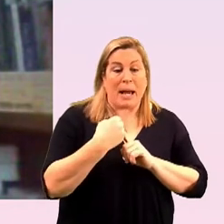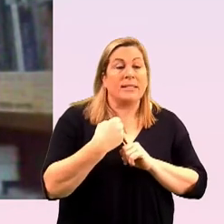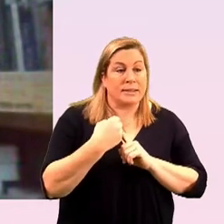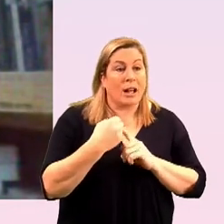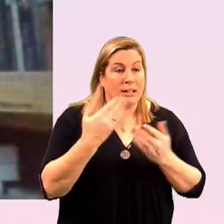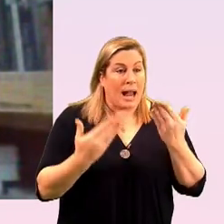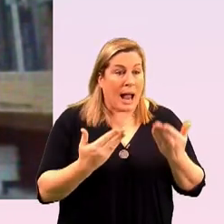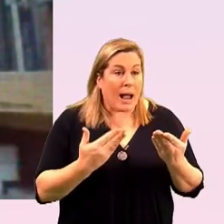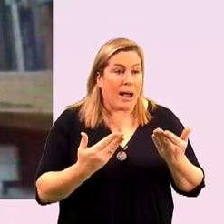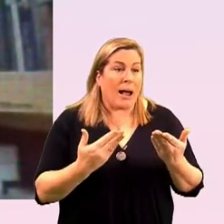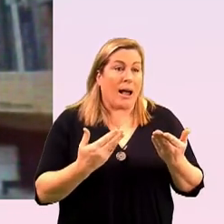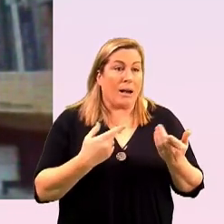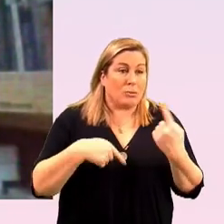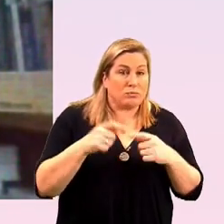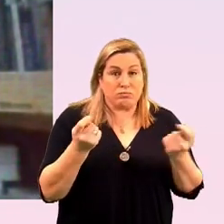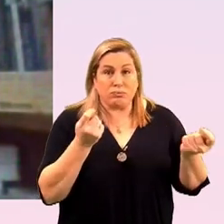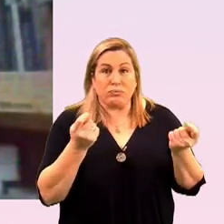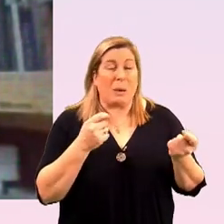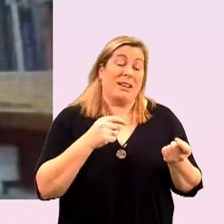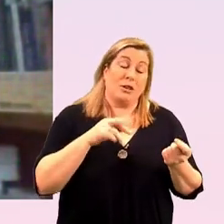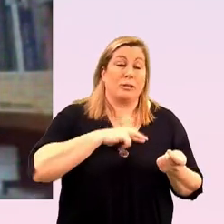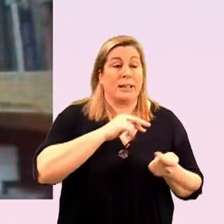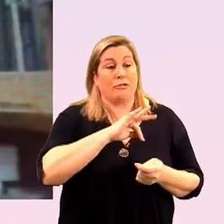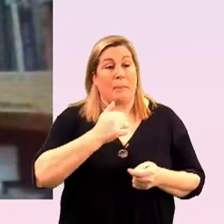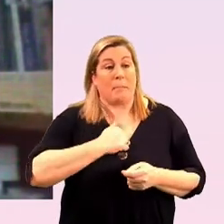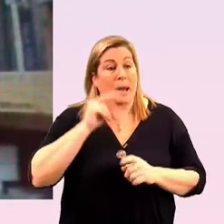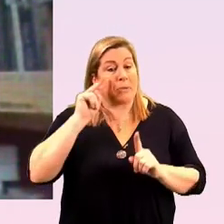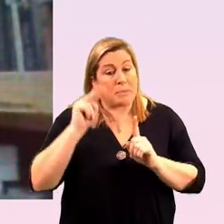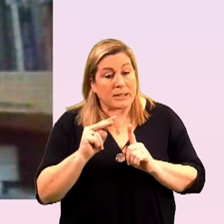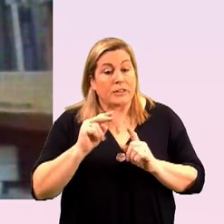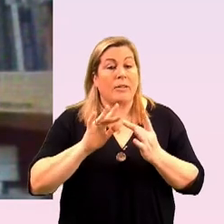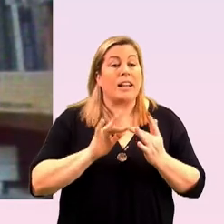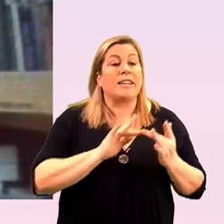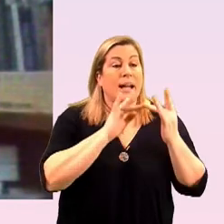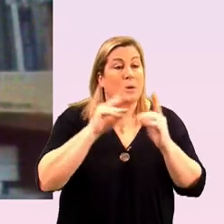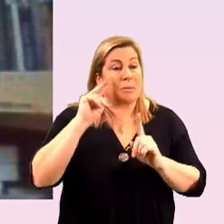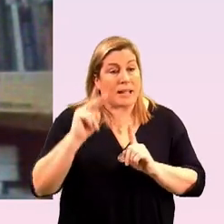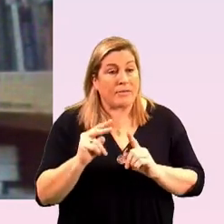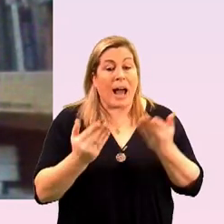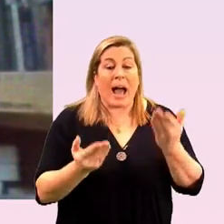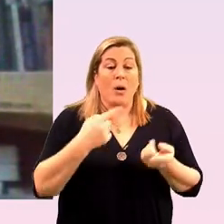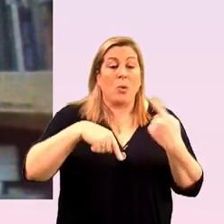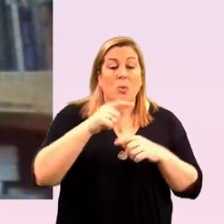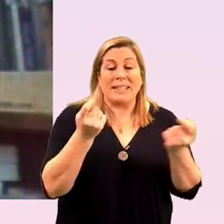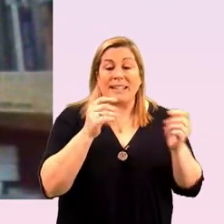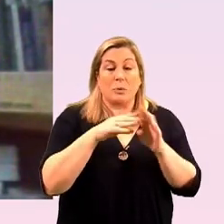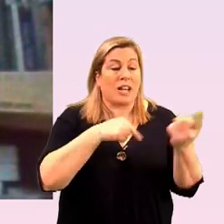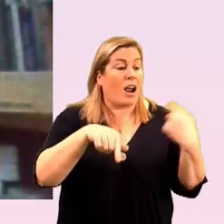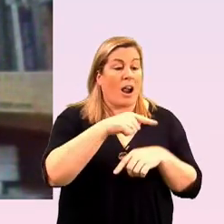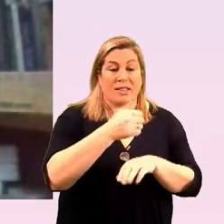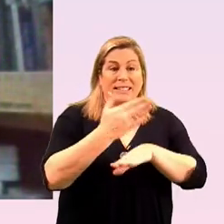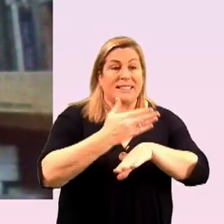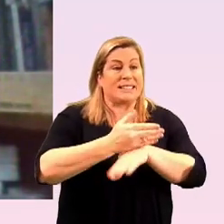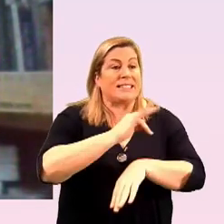we deal, well, firstly, initially from my own point of view and from our network's point of view, it's how we deal with our staff and our colleagues who are